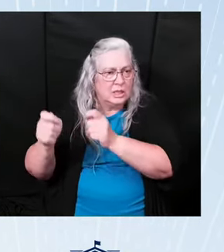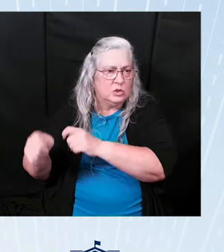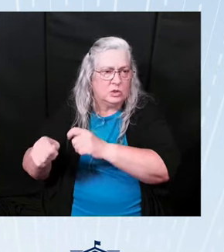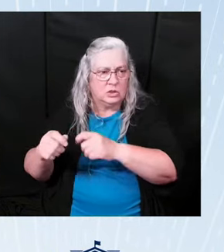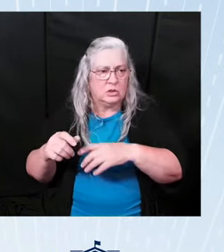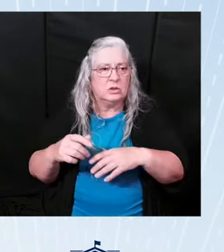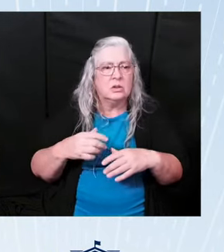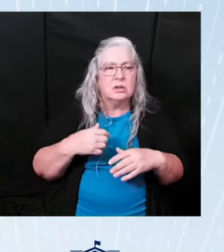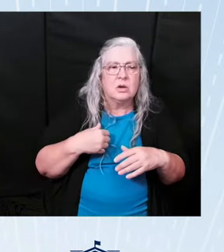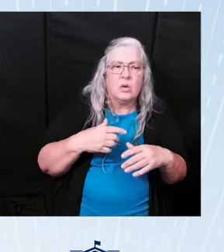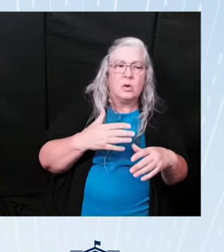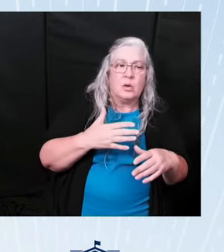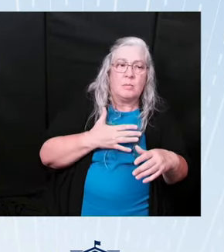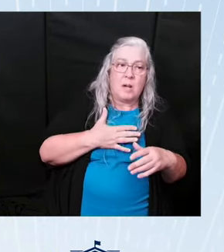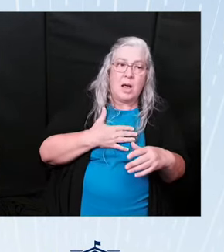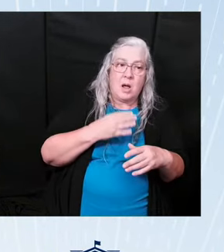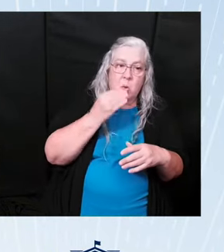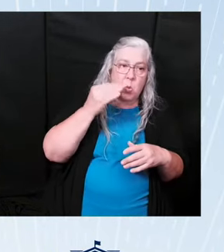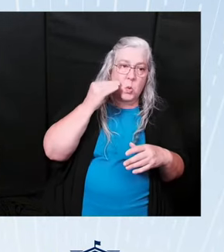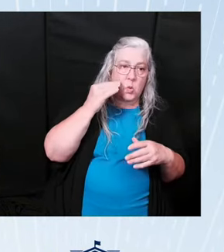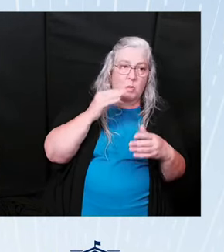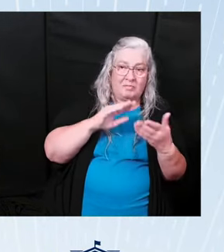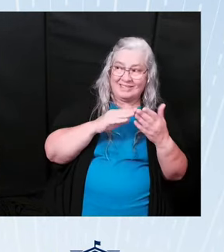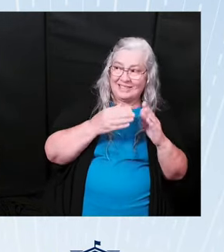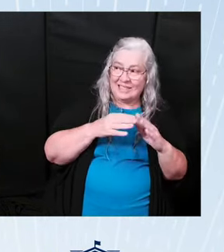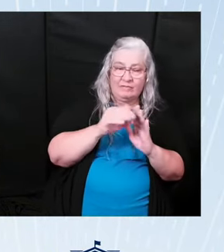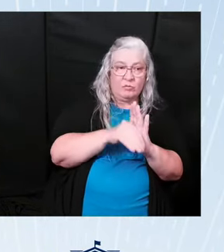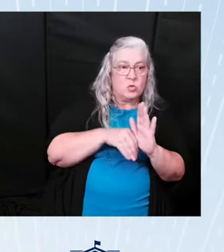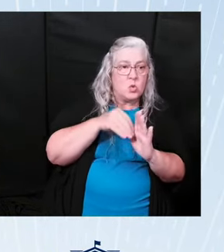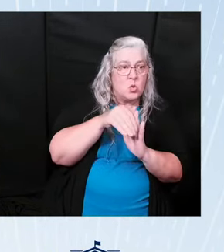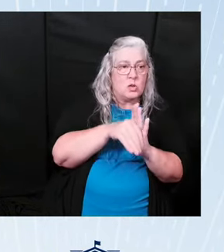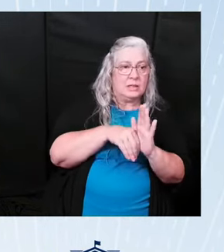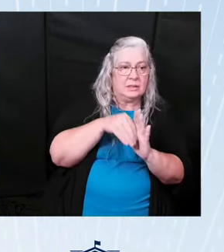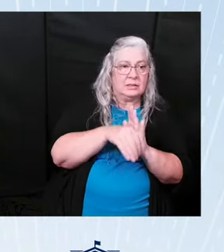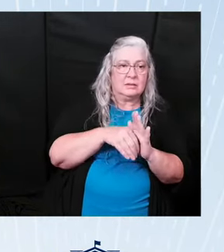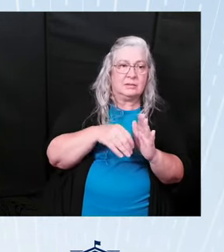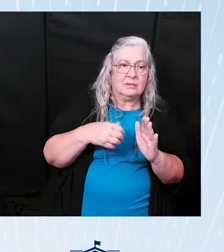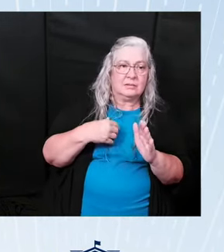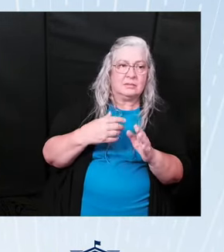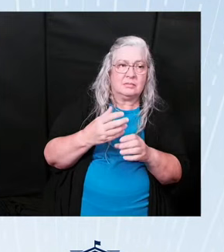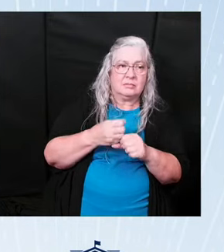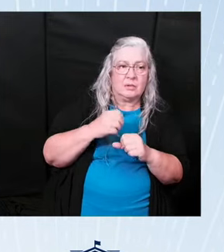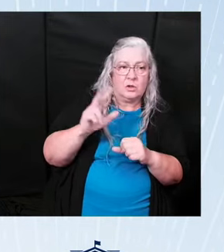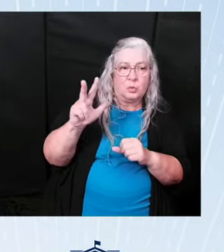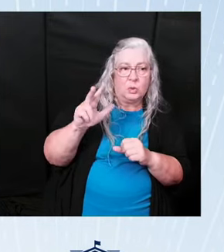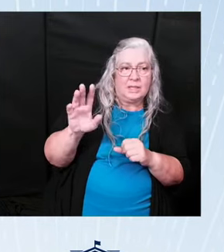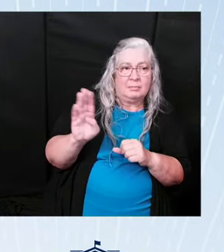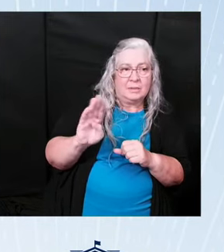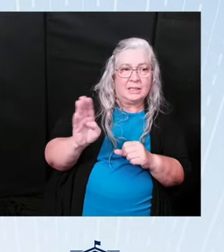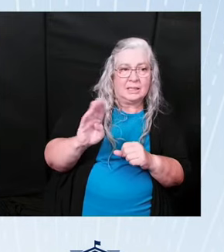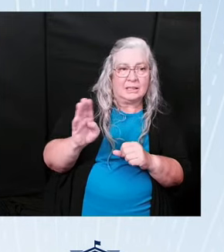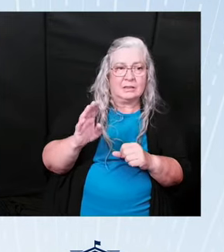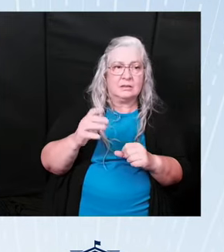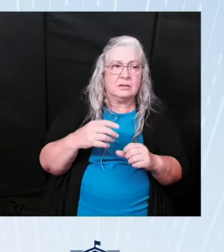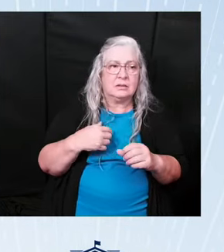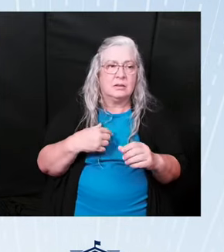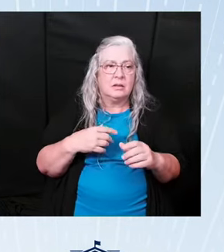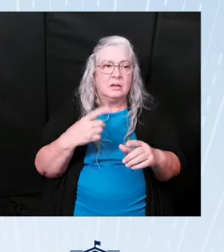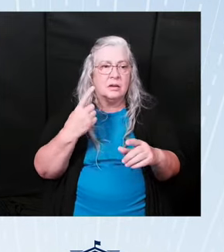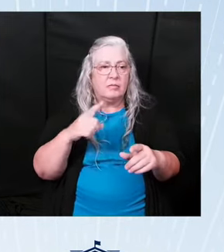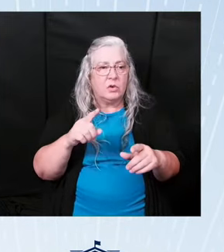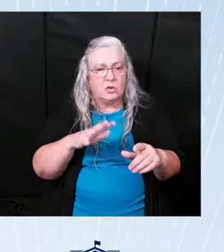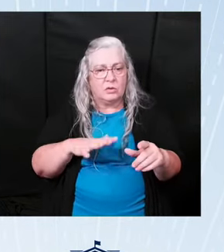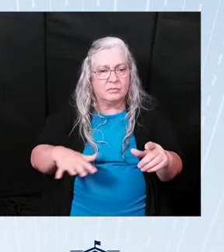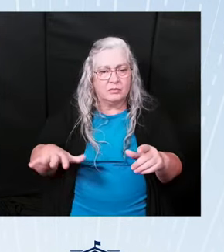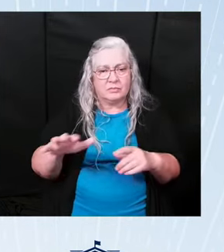$207 million of that funding will go to Louisiana for critical work like elevating 753 homes and buildings above floodwaters and